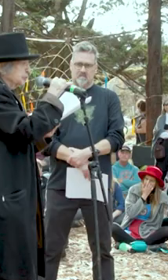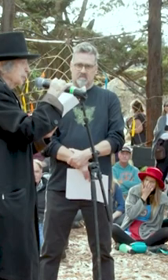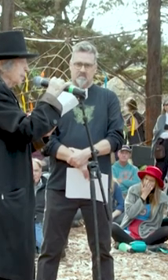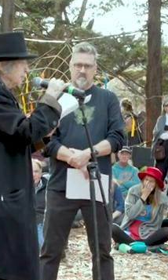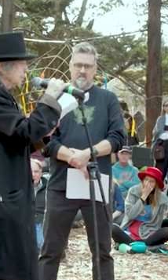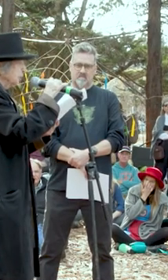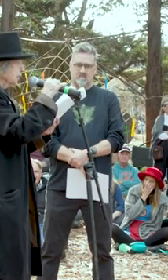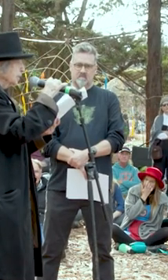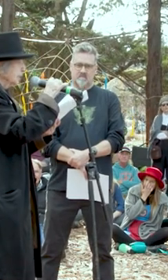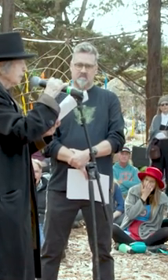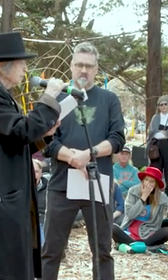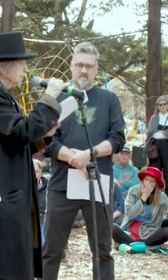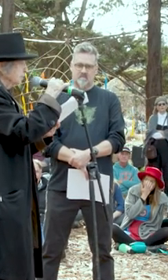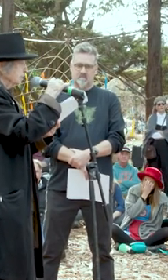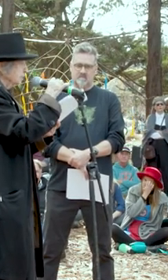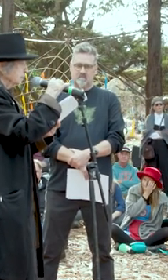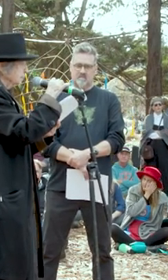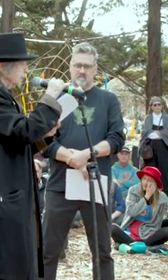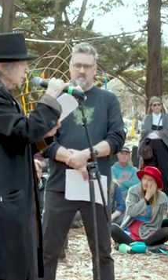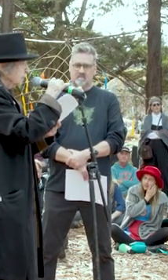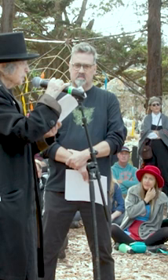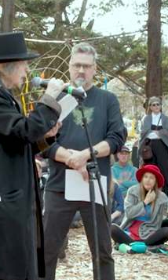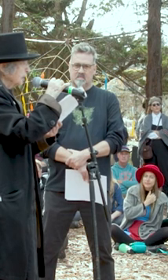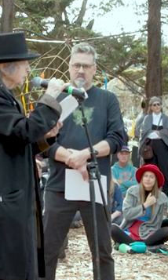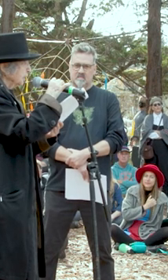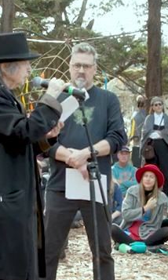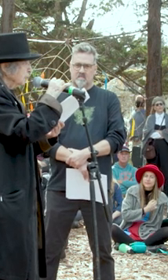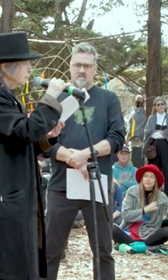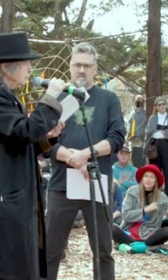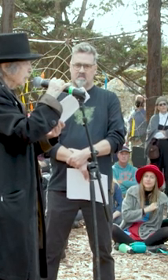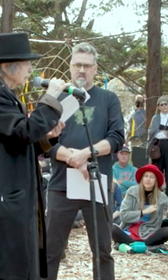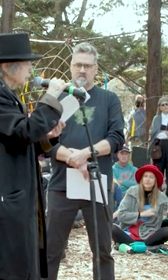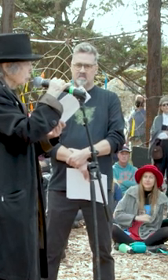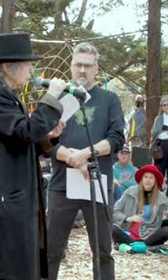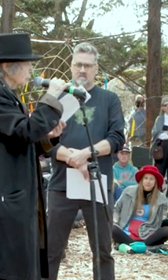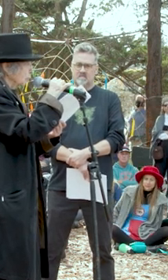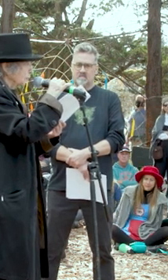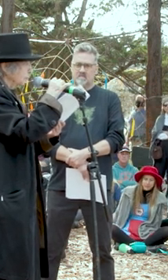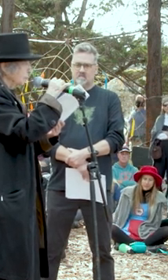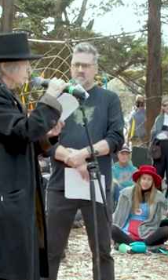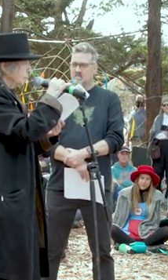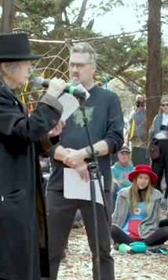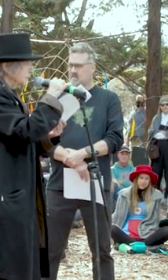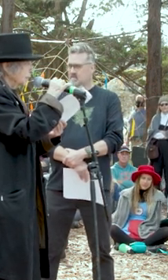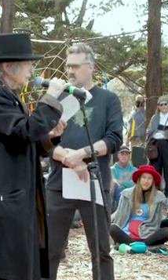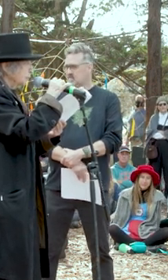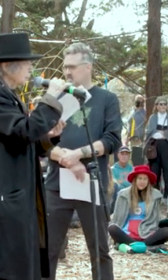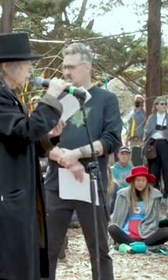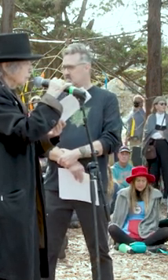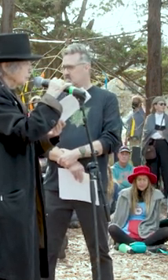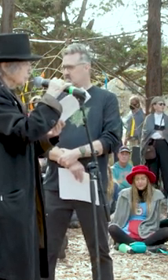What is remembered lives. Tanya Magado,